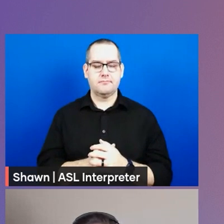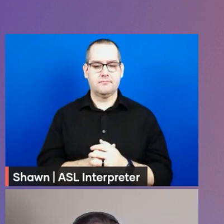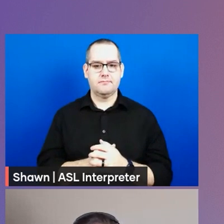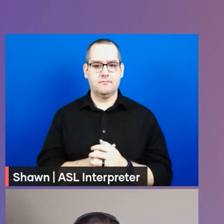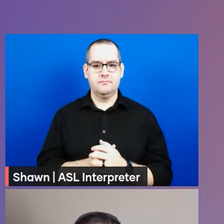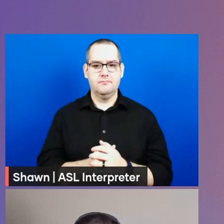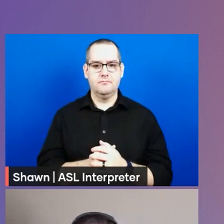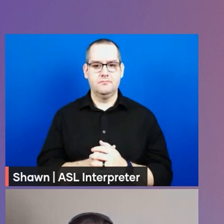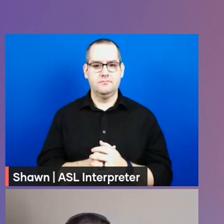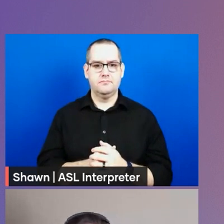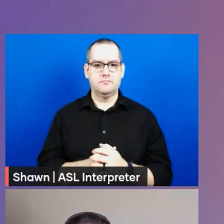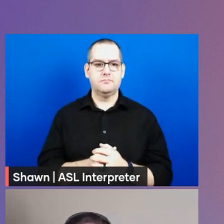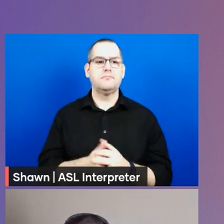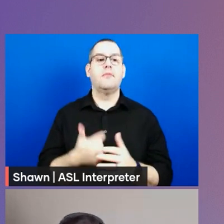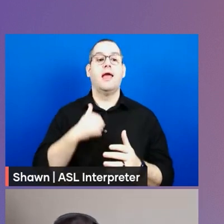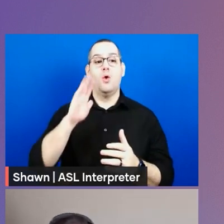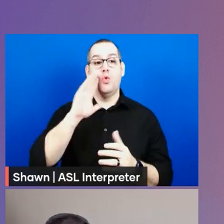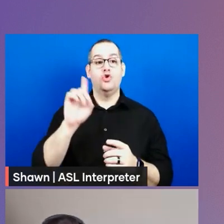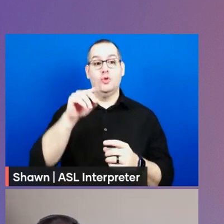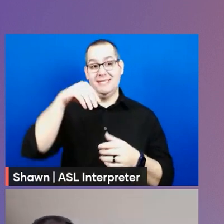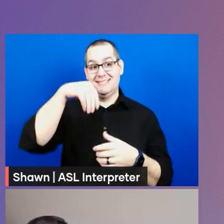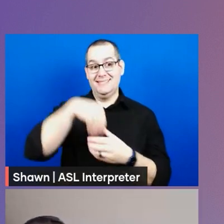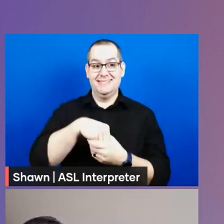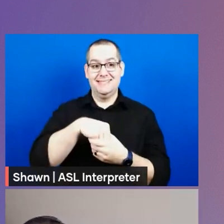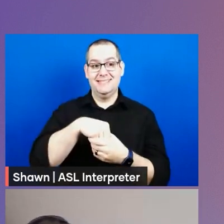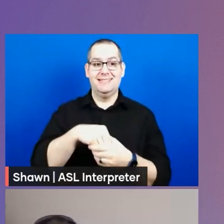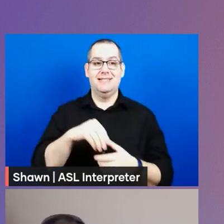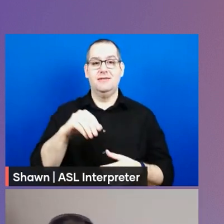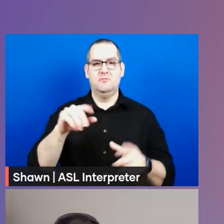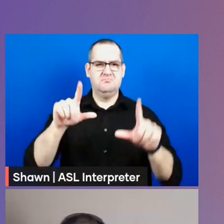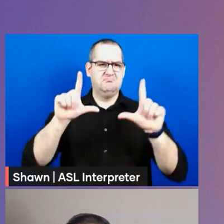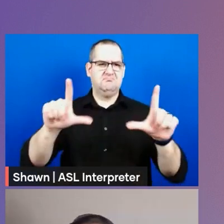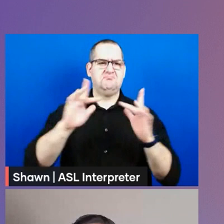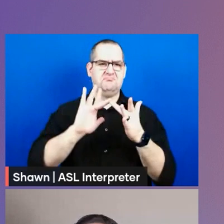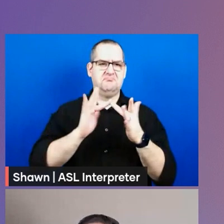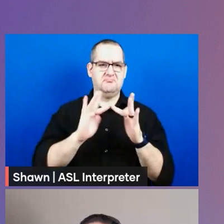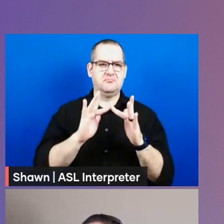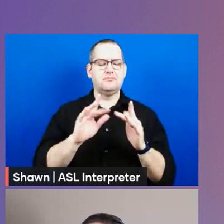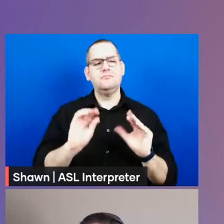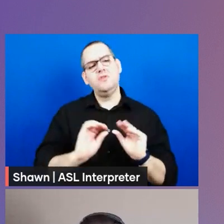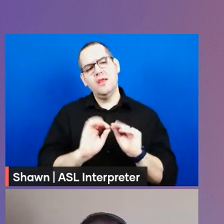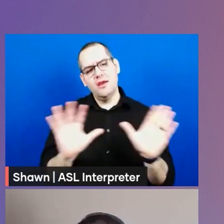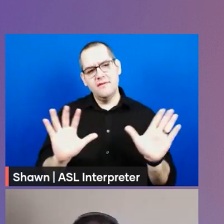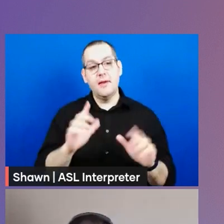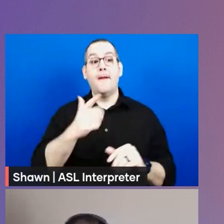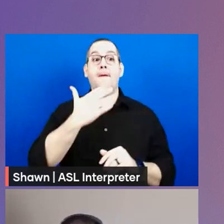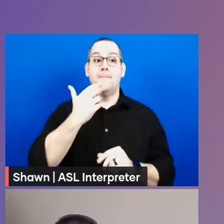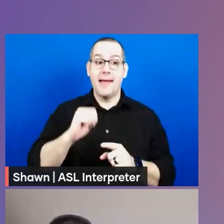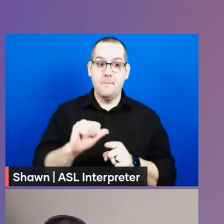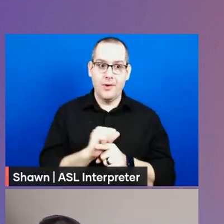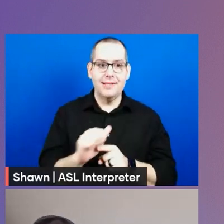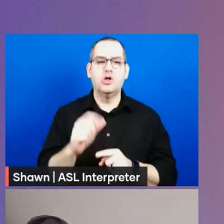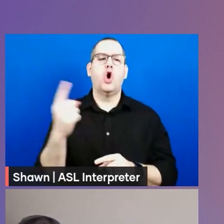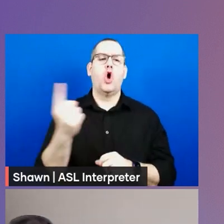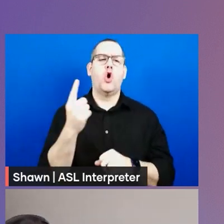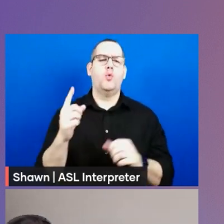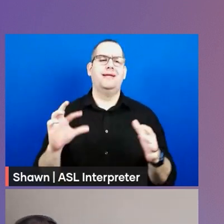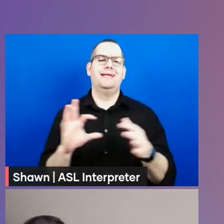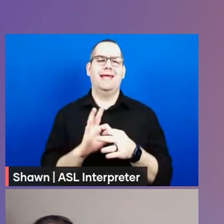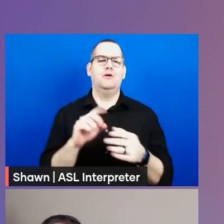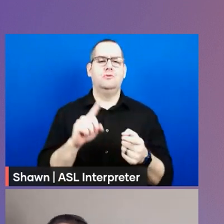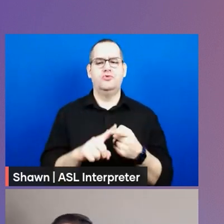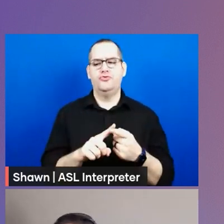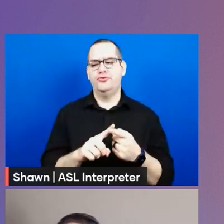And I'm just going to do this directly in the web browser here. Obviously, best practices is always to connect this to some sort